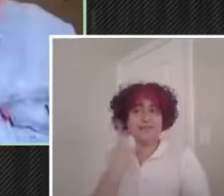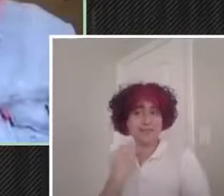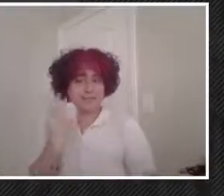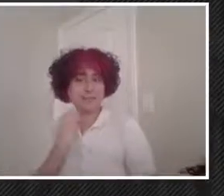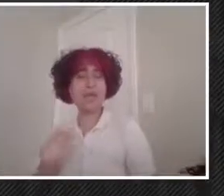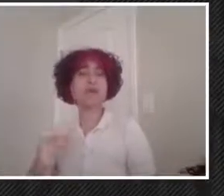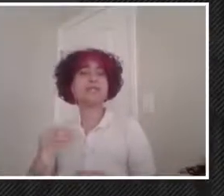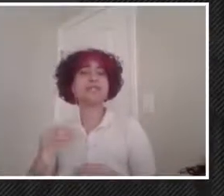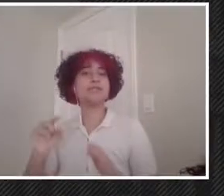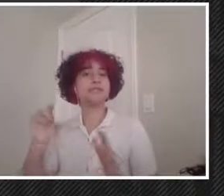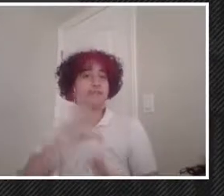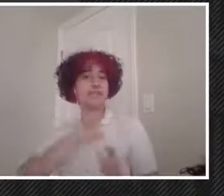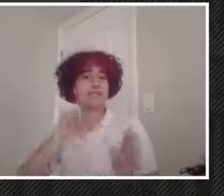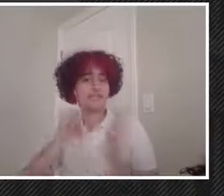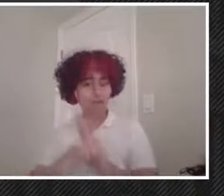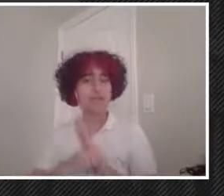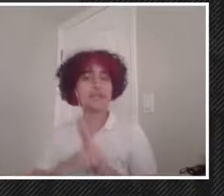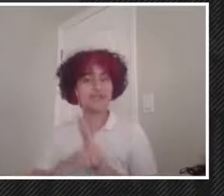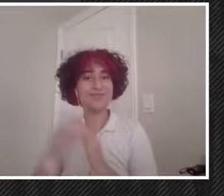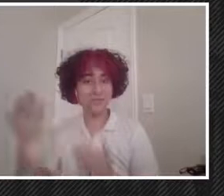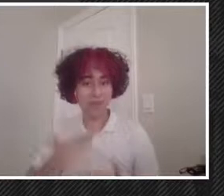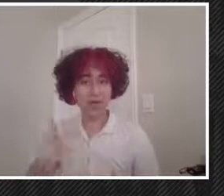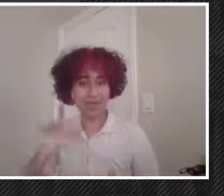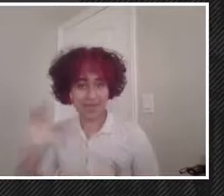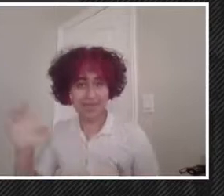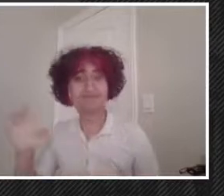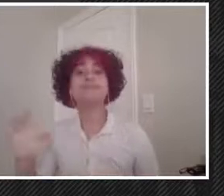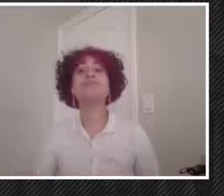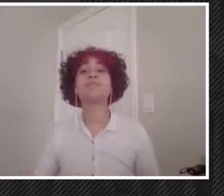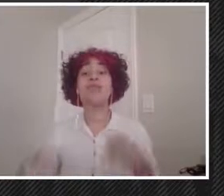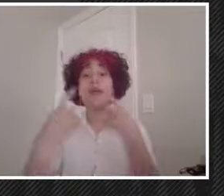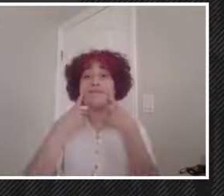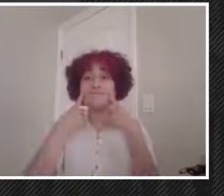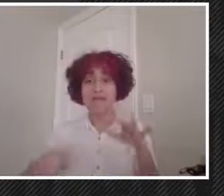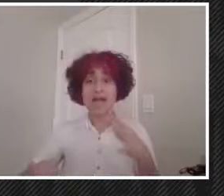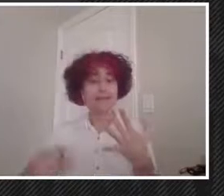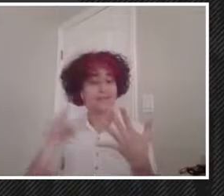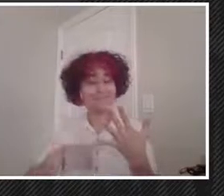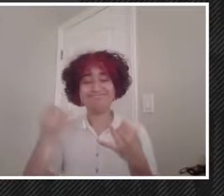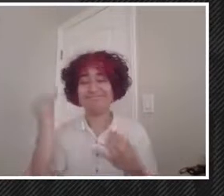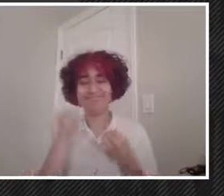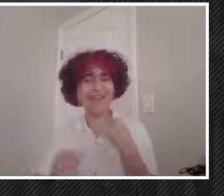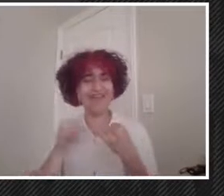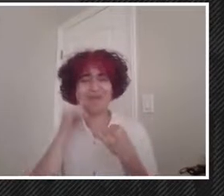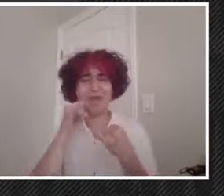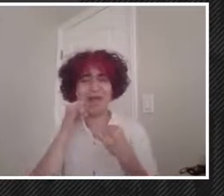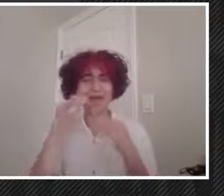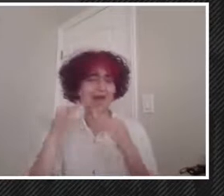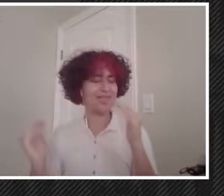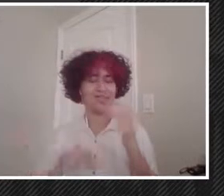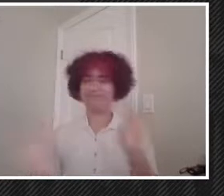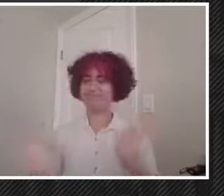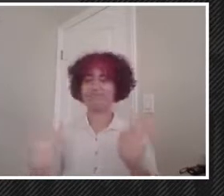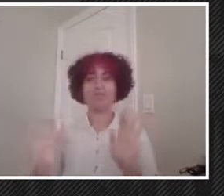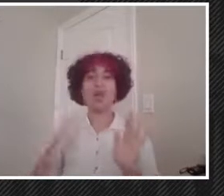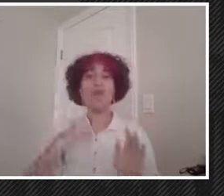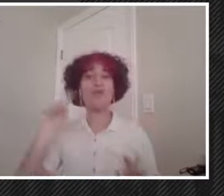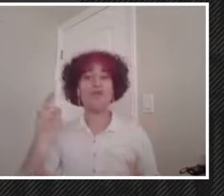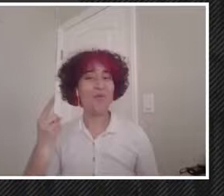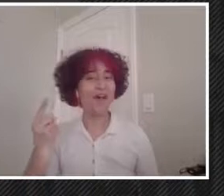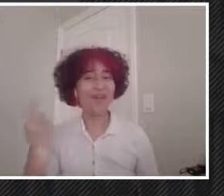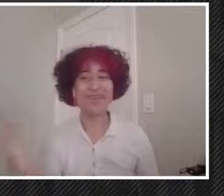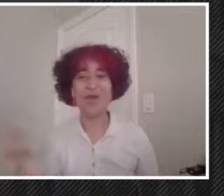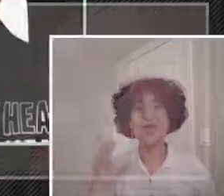you. And finally, and last but certainly not least, the one and only Dashika